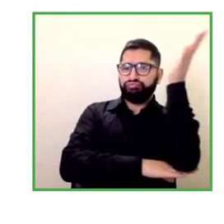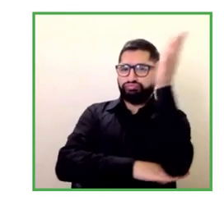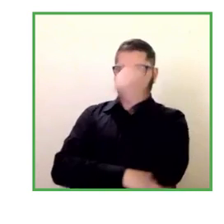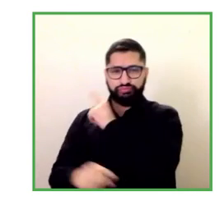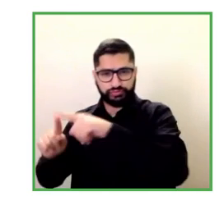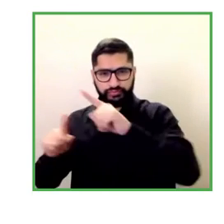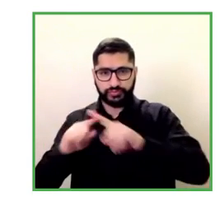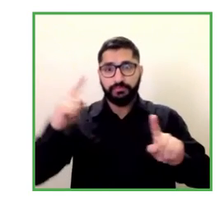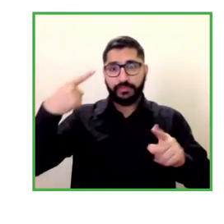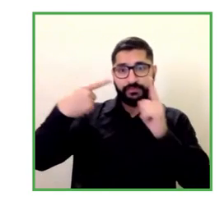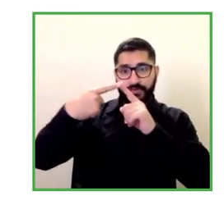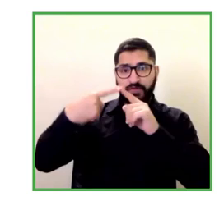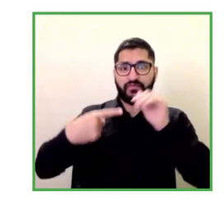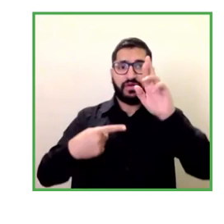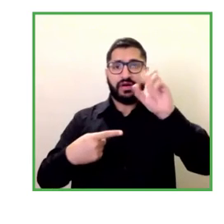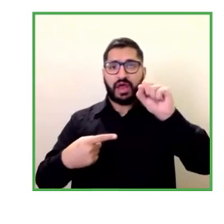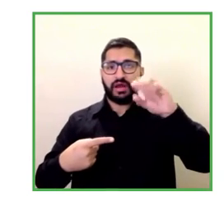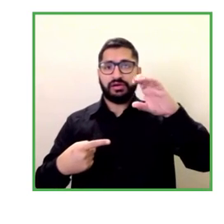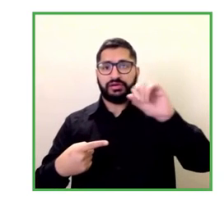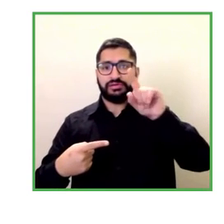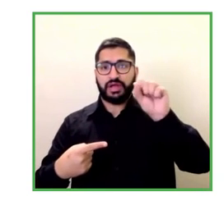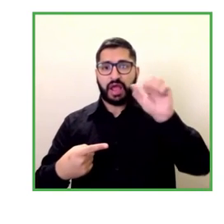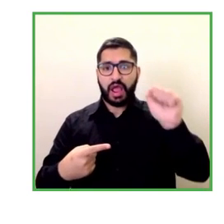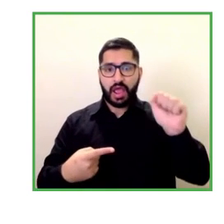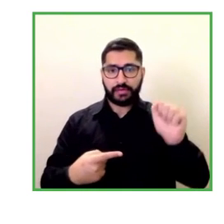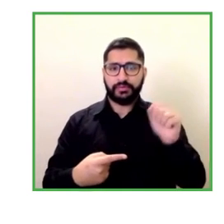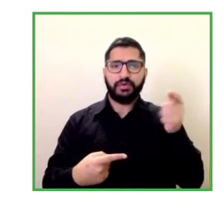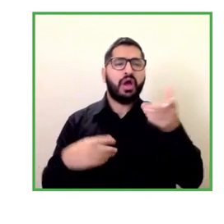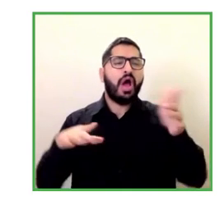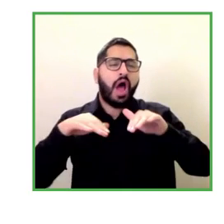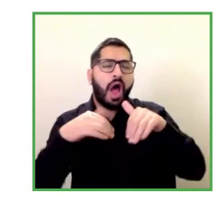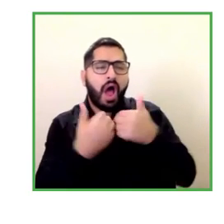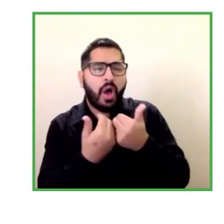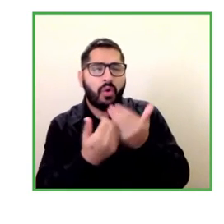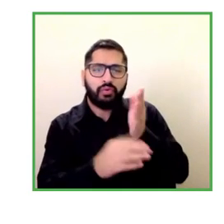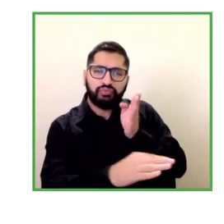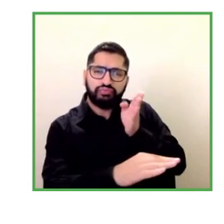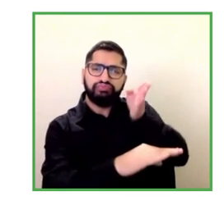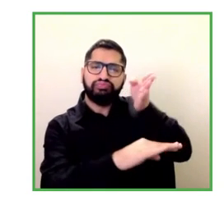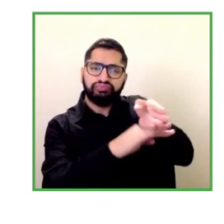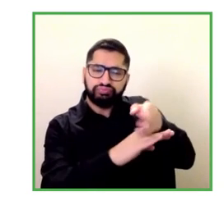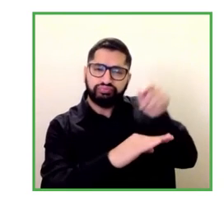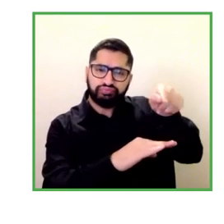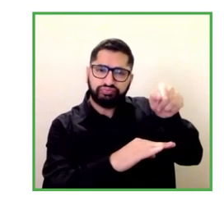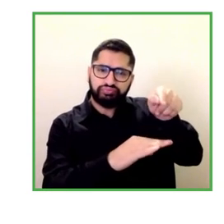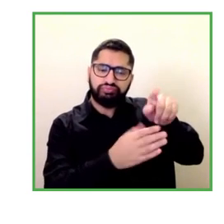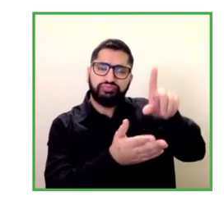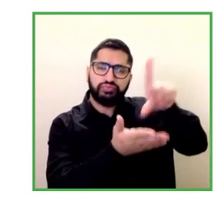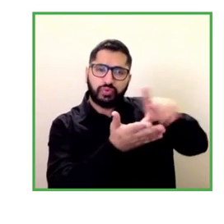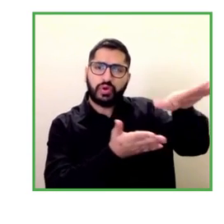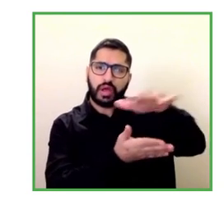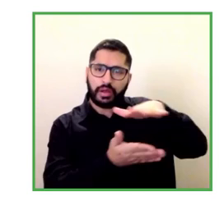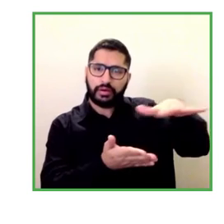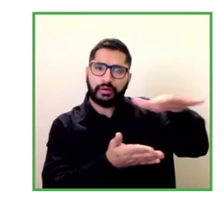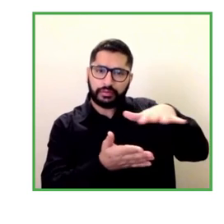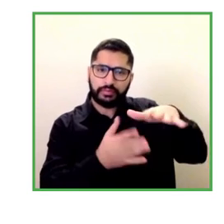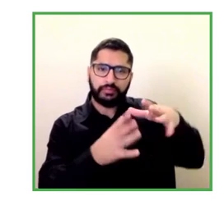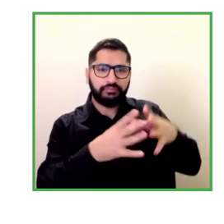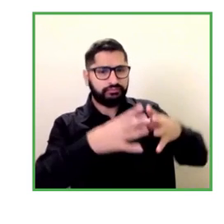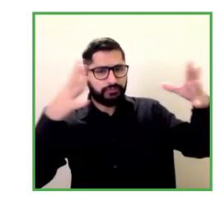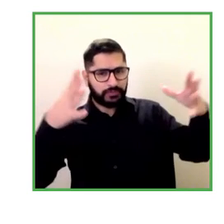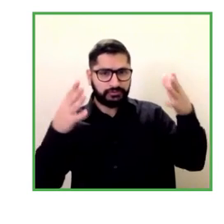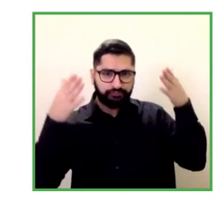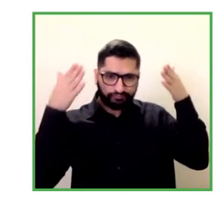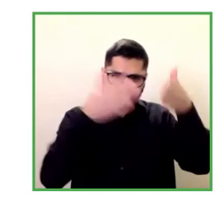Fernando Carotta. Fernando, how to reach those small and medium enterprises that usually have